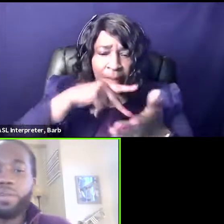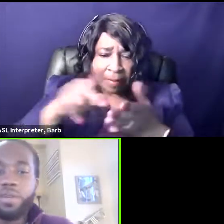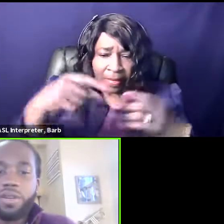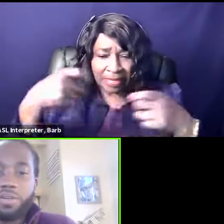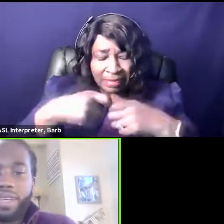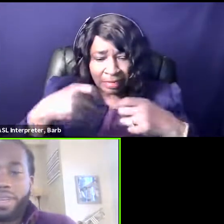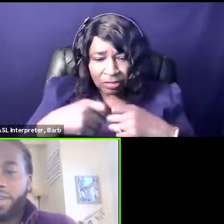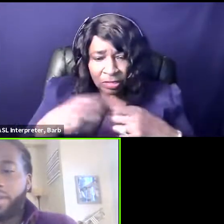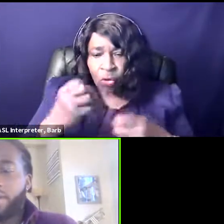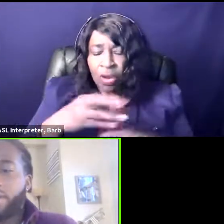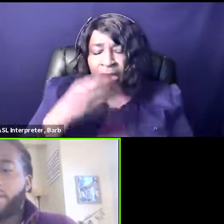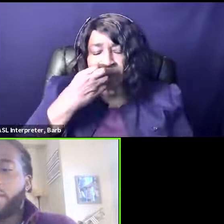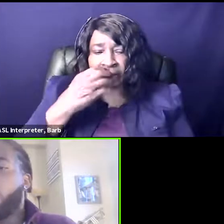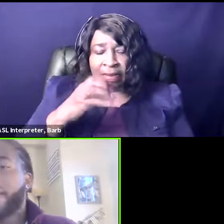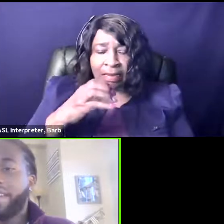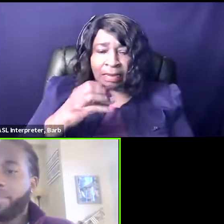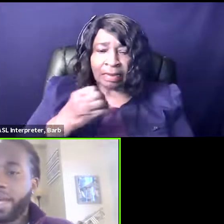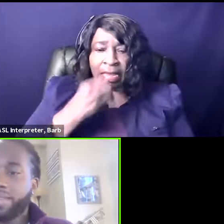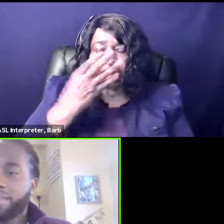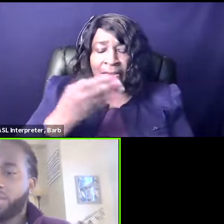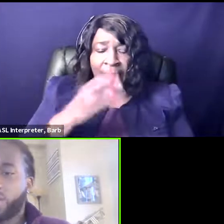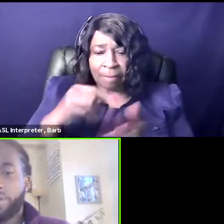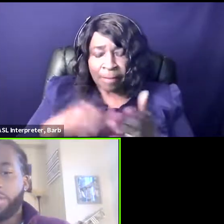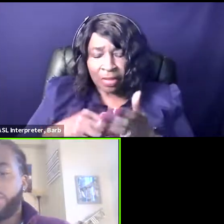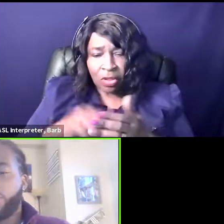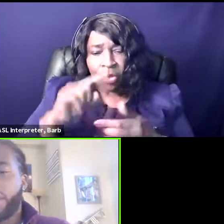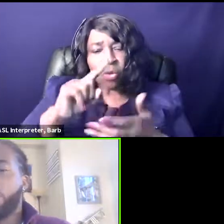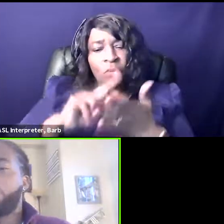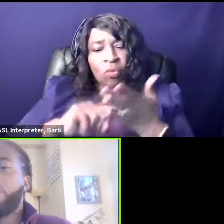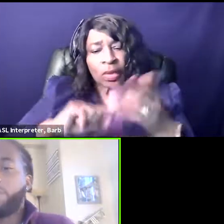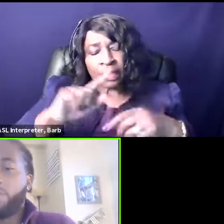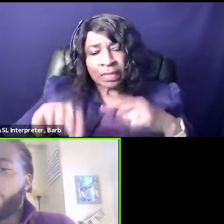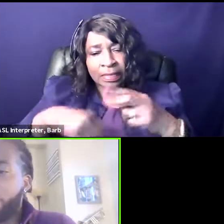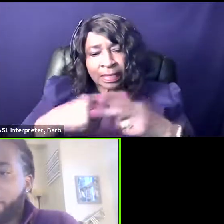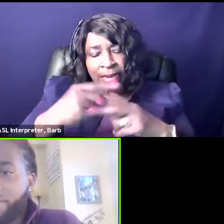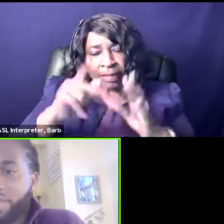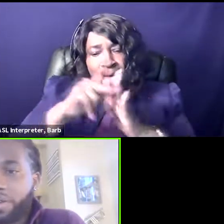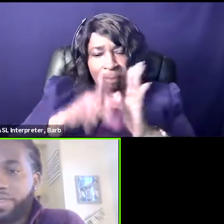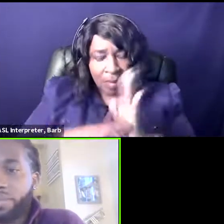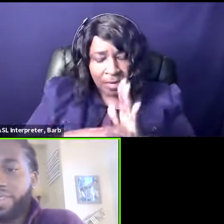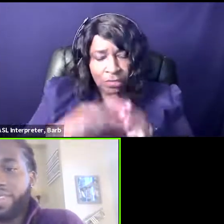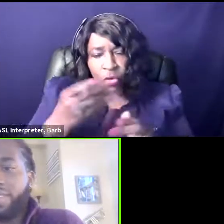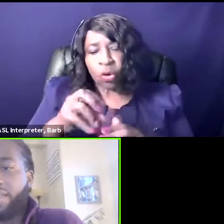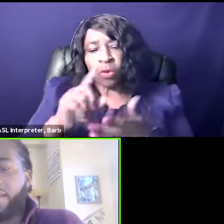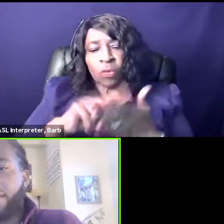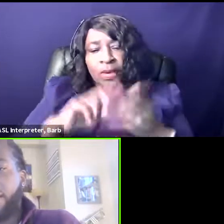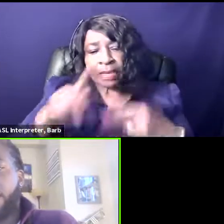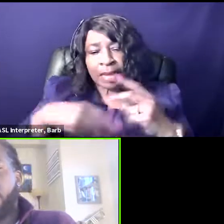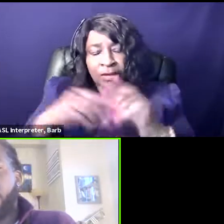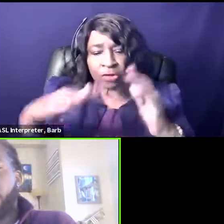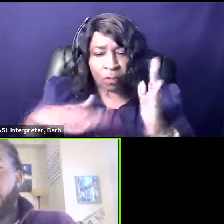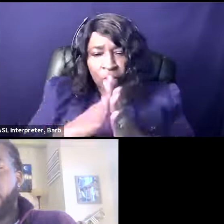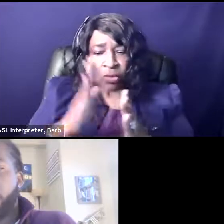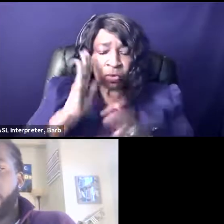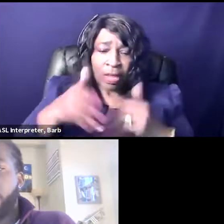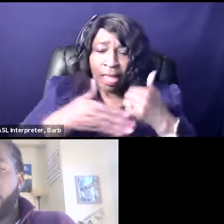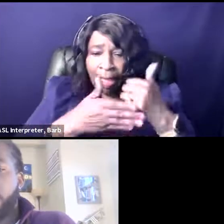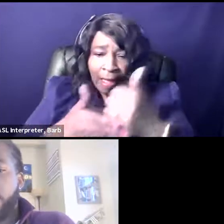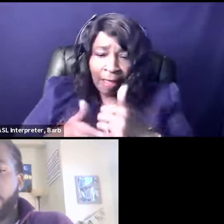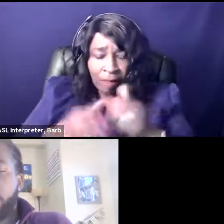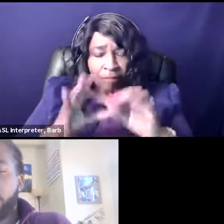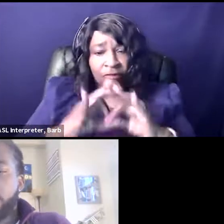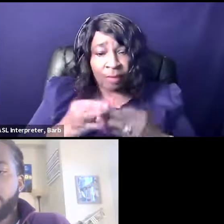their heating bill during the pandemic. What kind of policies or what approaches would help people, or families that are in this position? Yeah, I